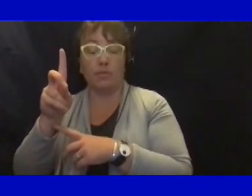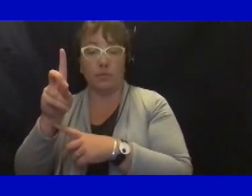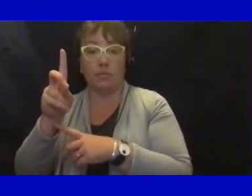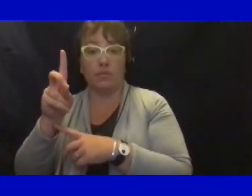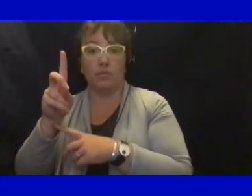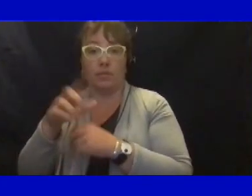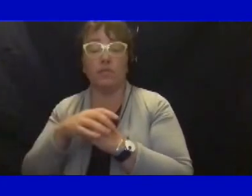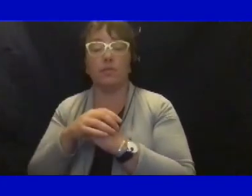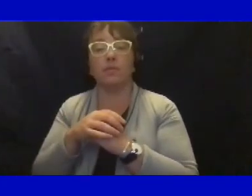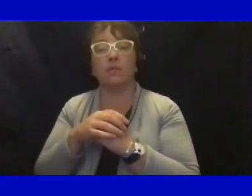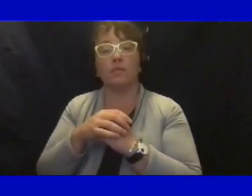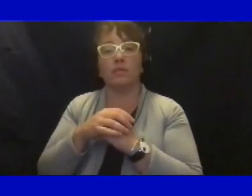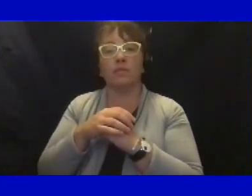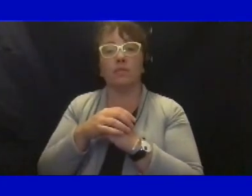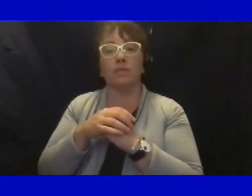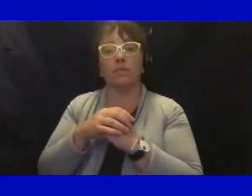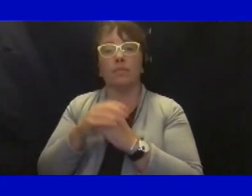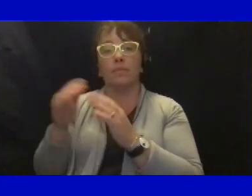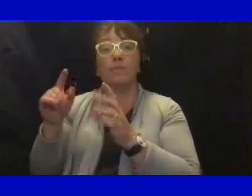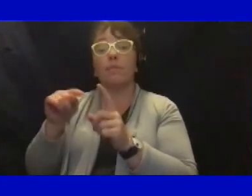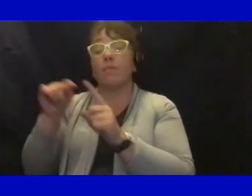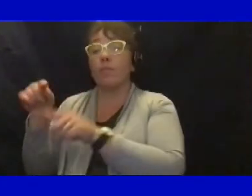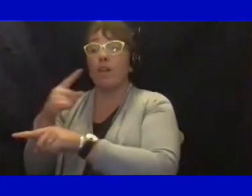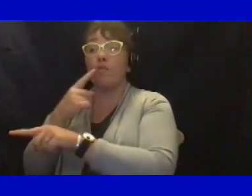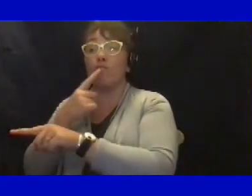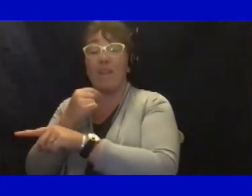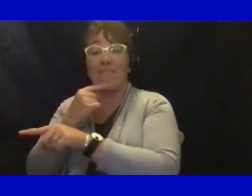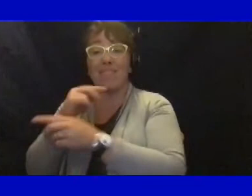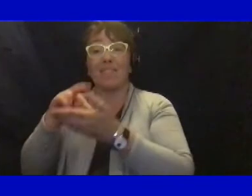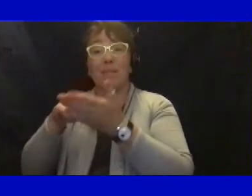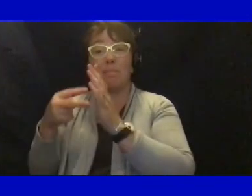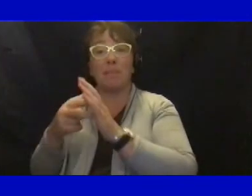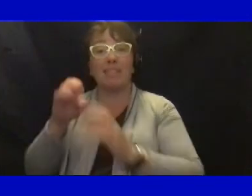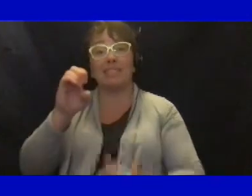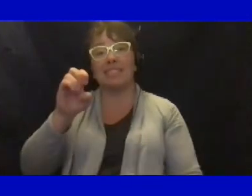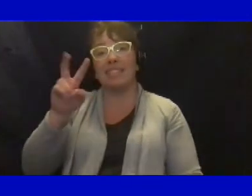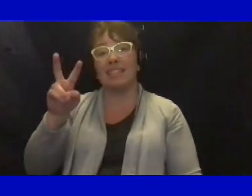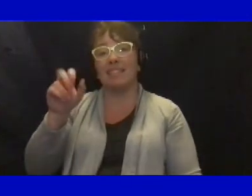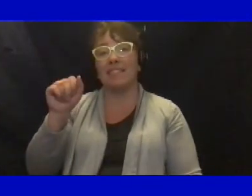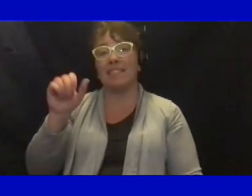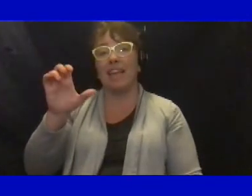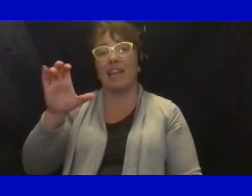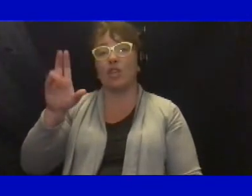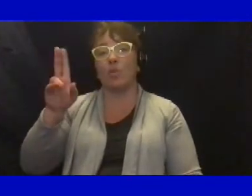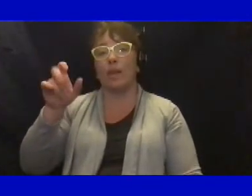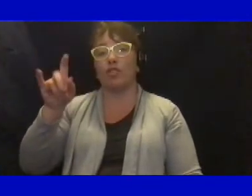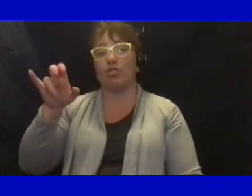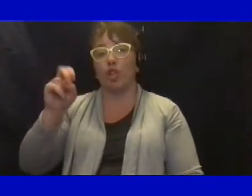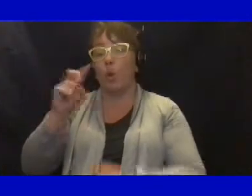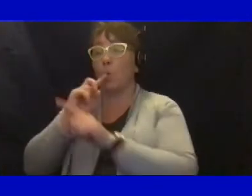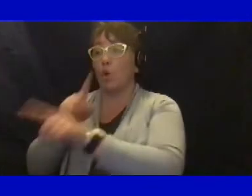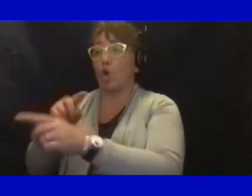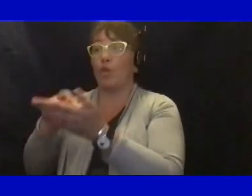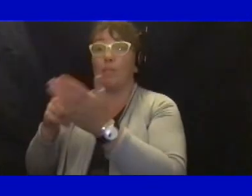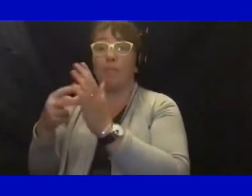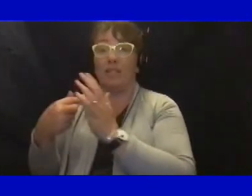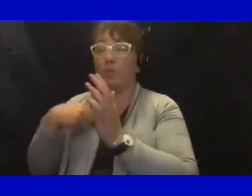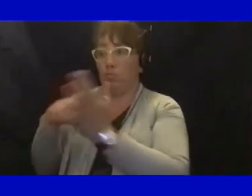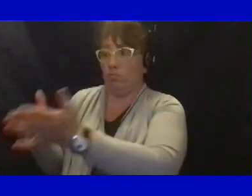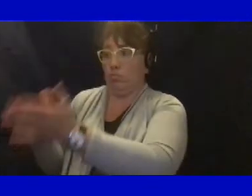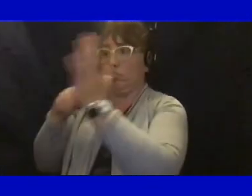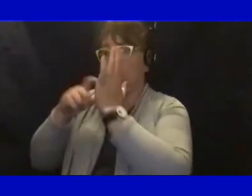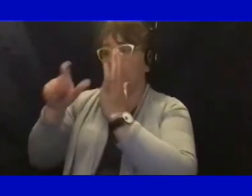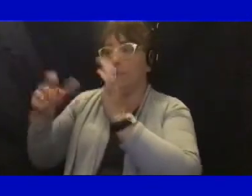leave the area. It's been determined that it's unsafe for you to be there, and as Chief Hopkins mentioned, we are not going to